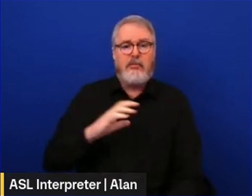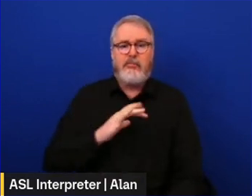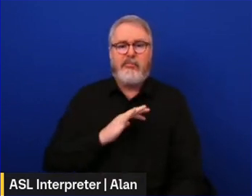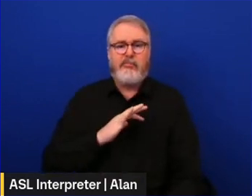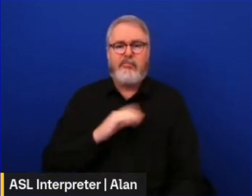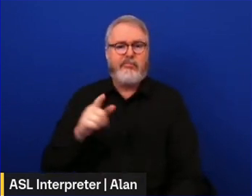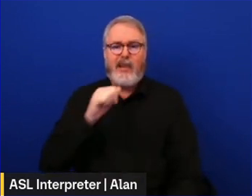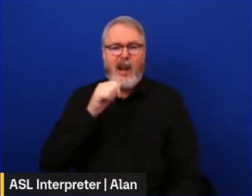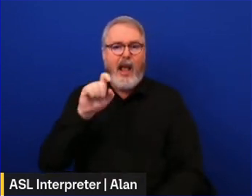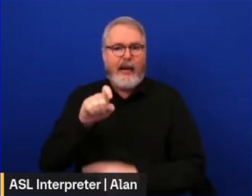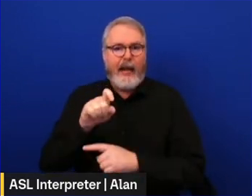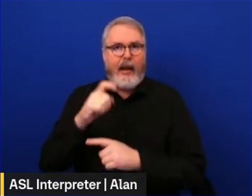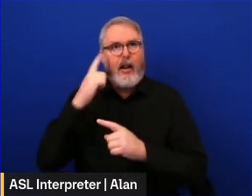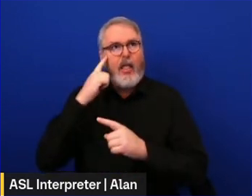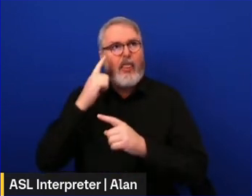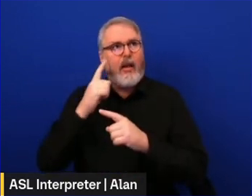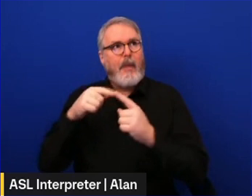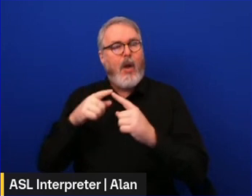afterthought.